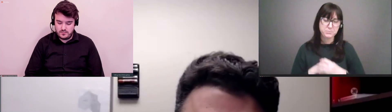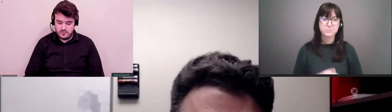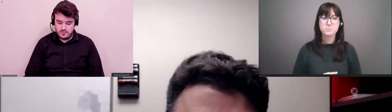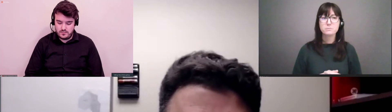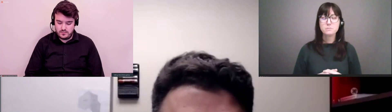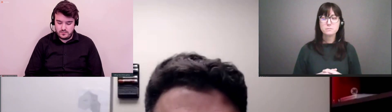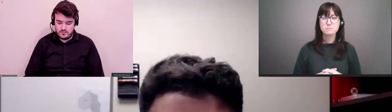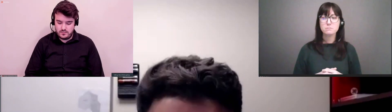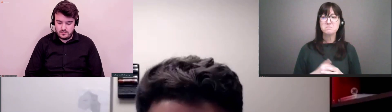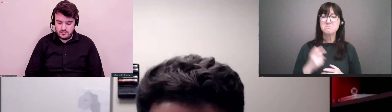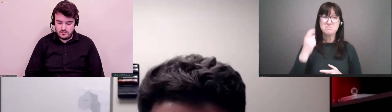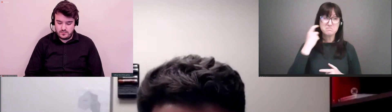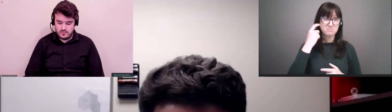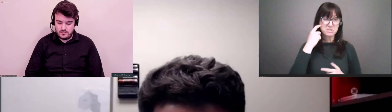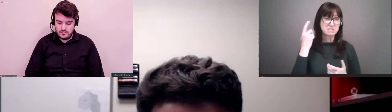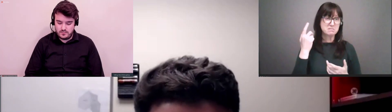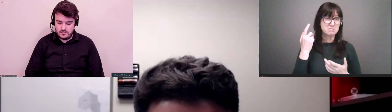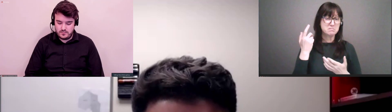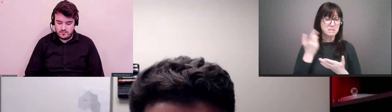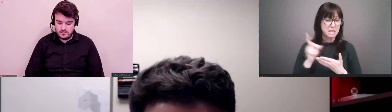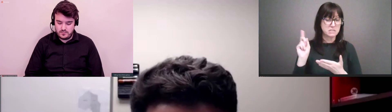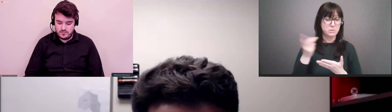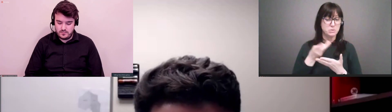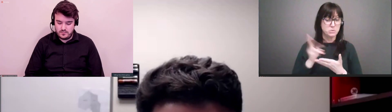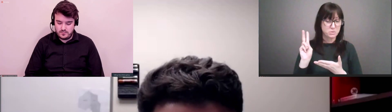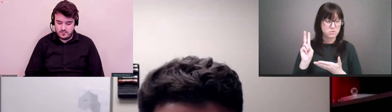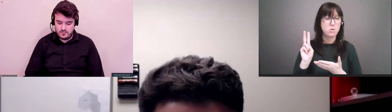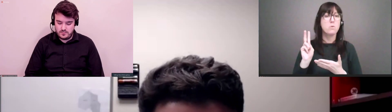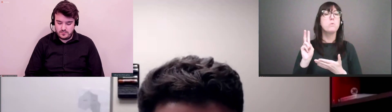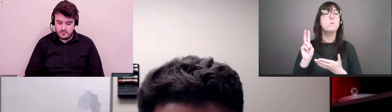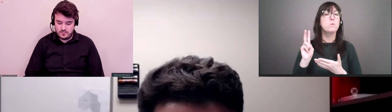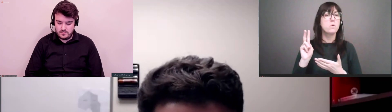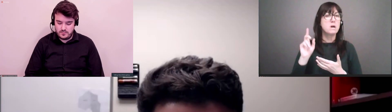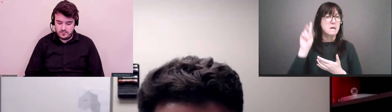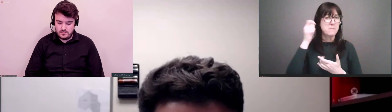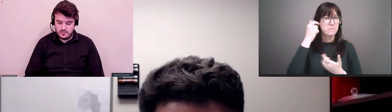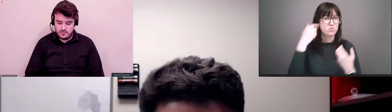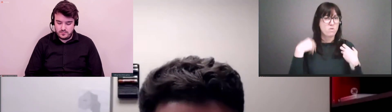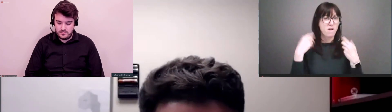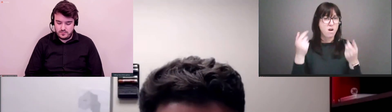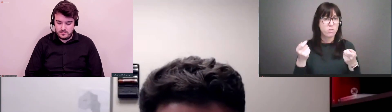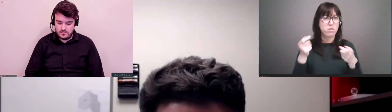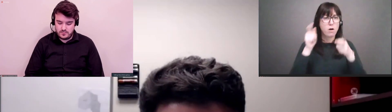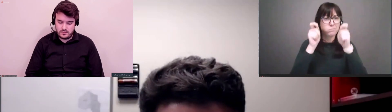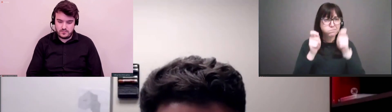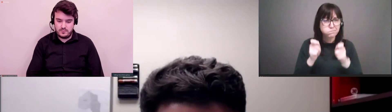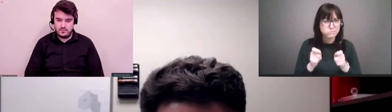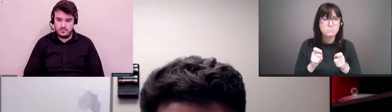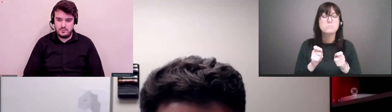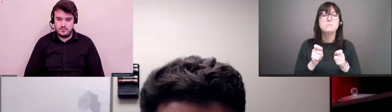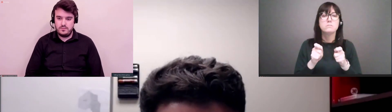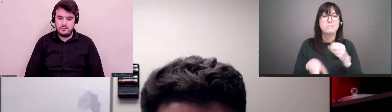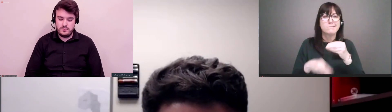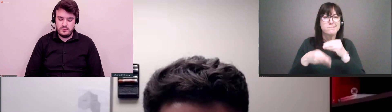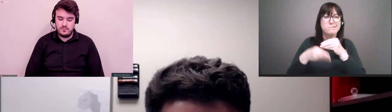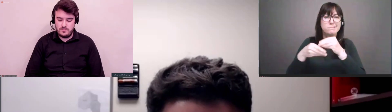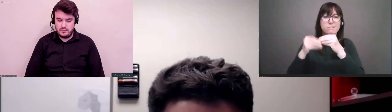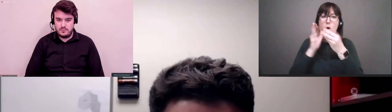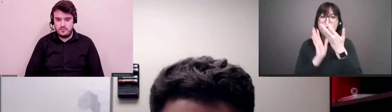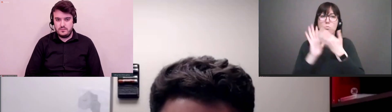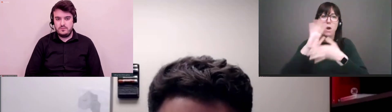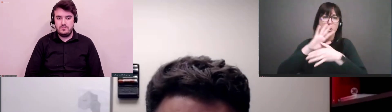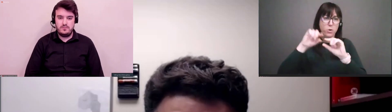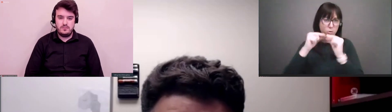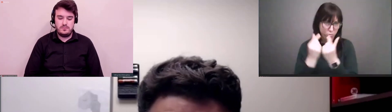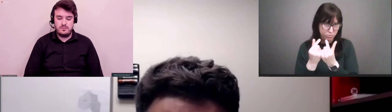over recent weeks, the ministry has fine-tuned those priority groups over time, and